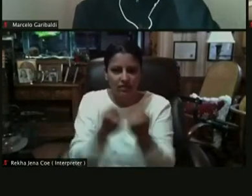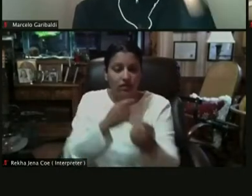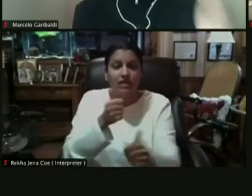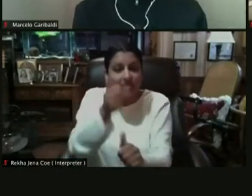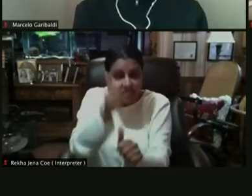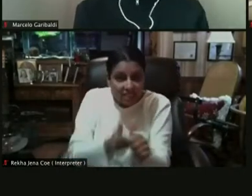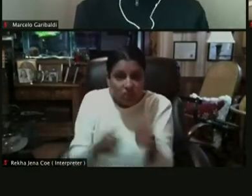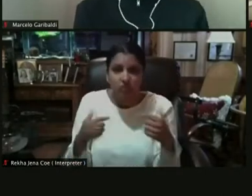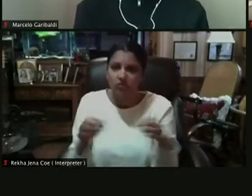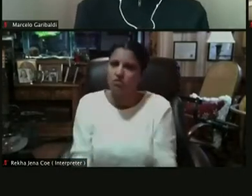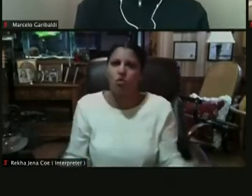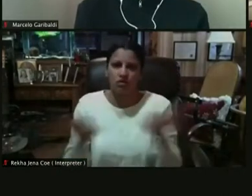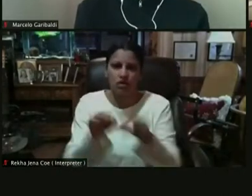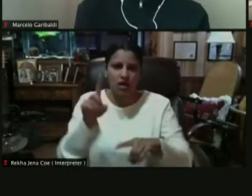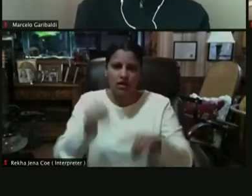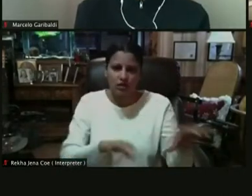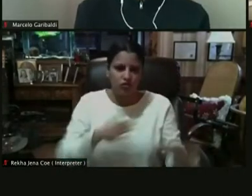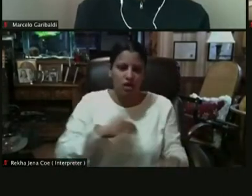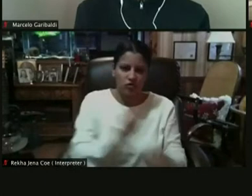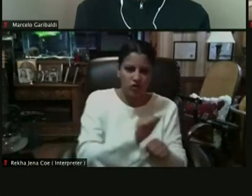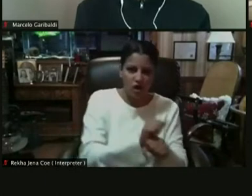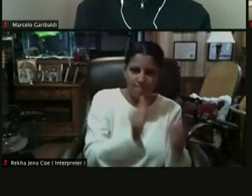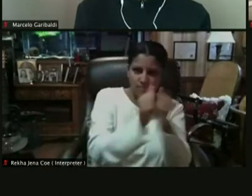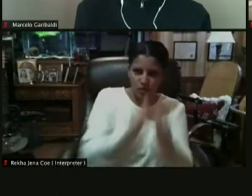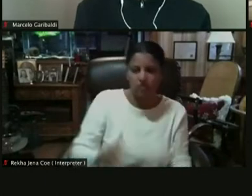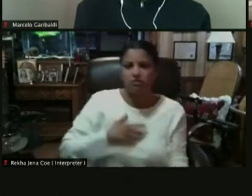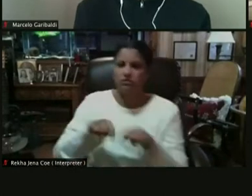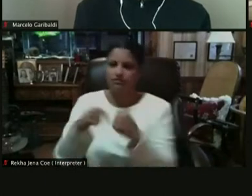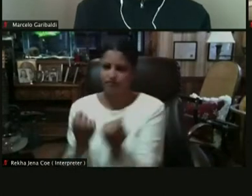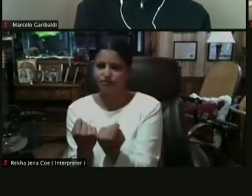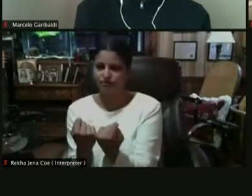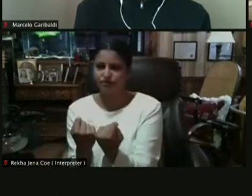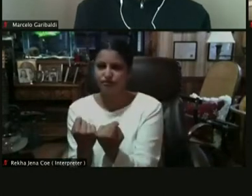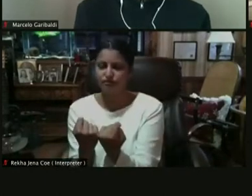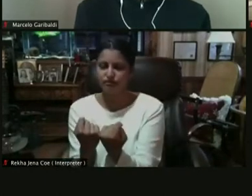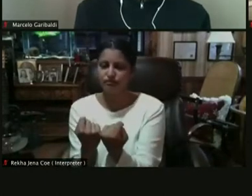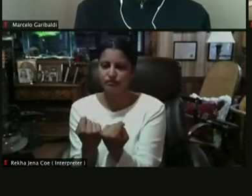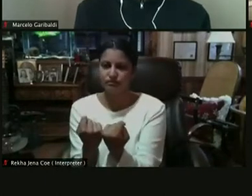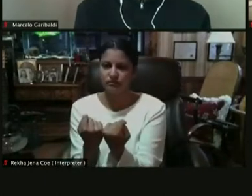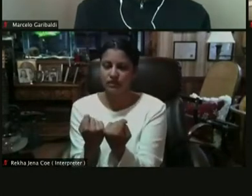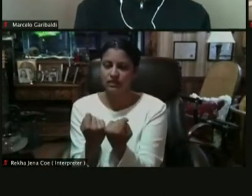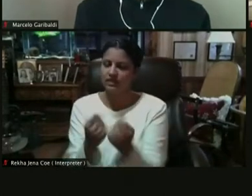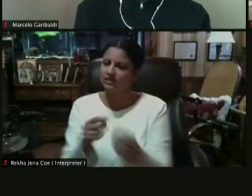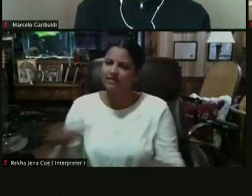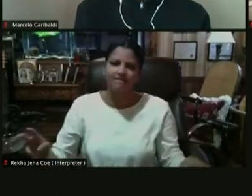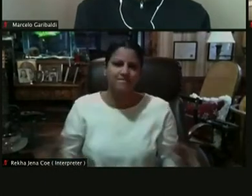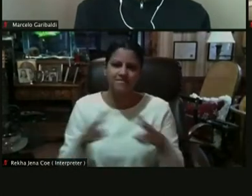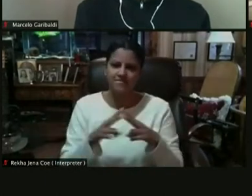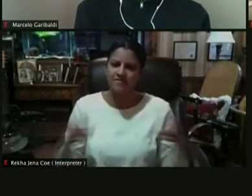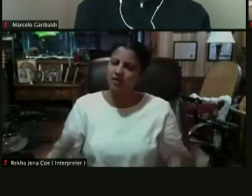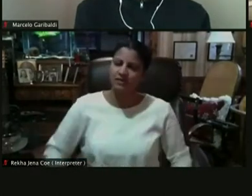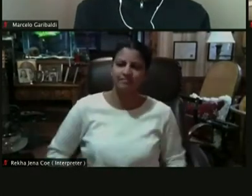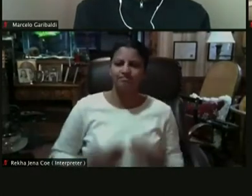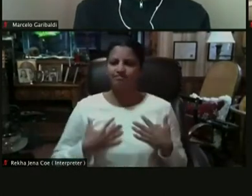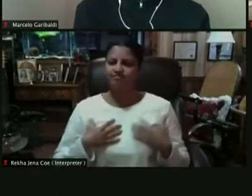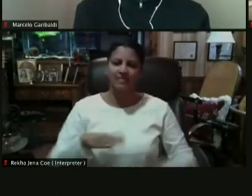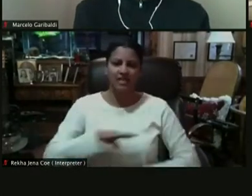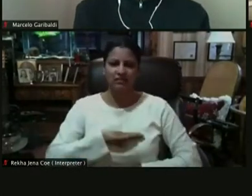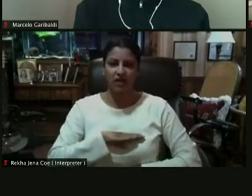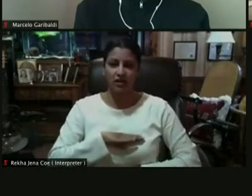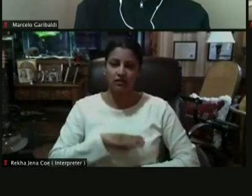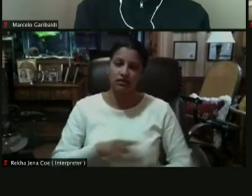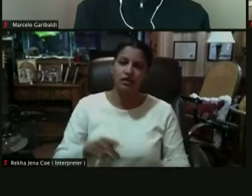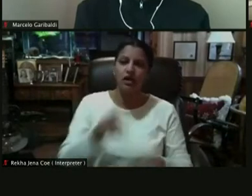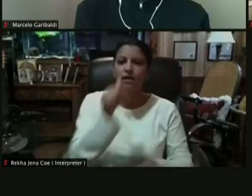do my job if I didn't have the team, and they can be very fulfilling. So just to give you some examples, we need patient